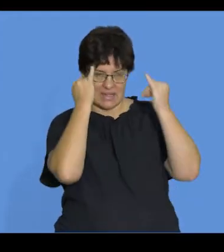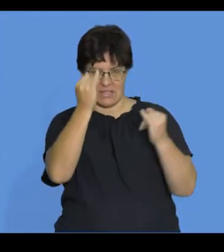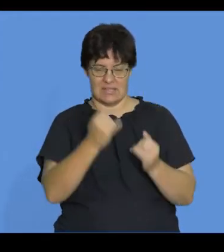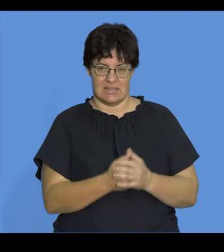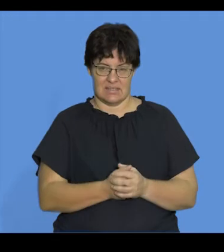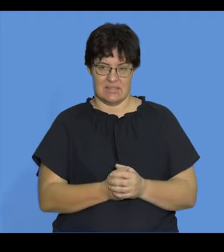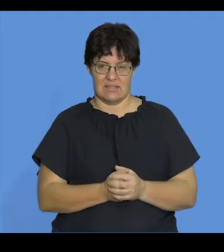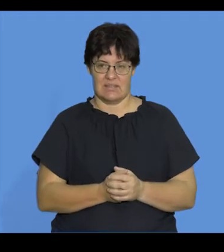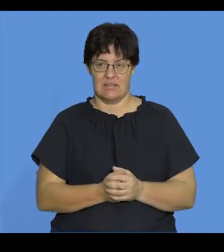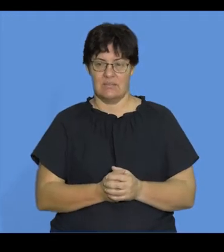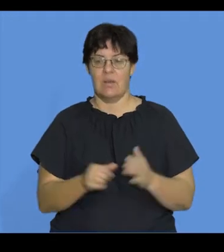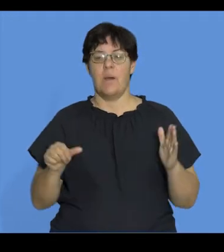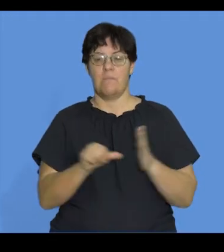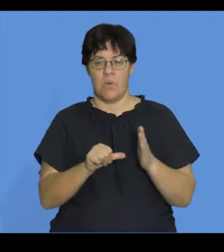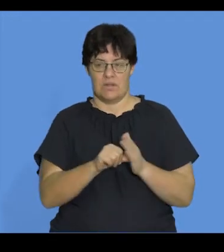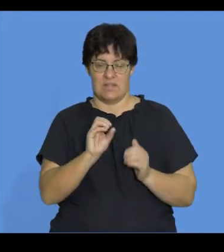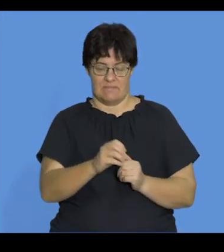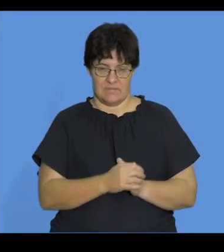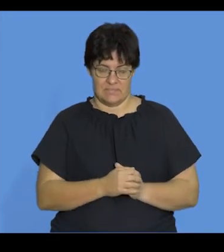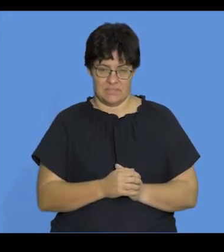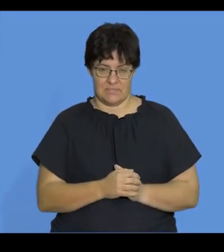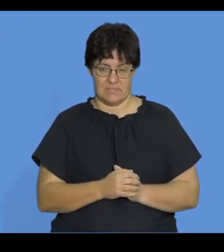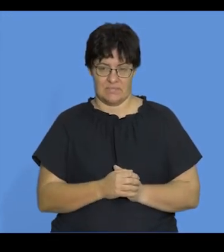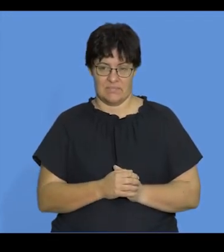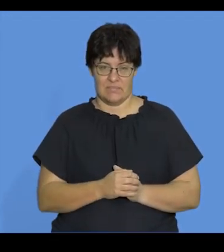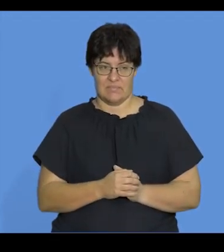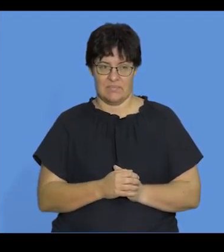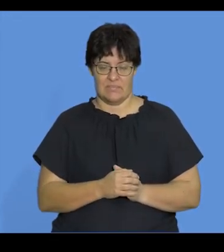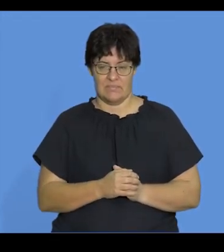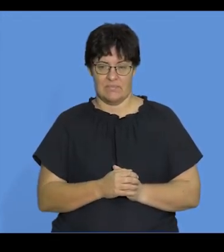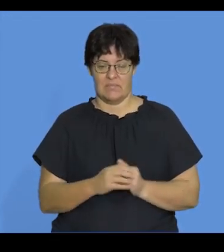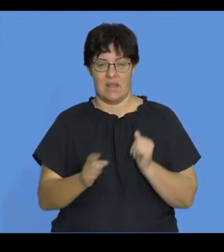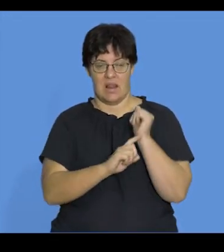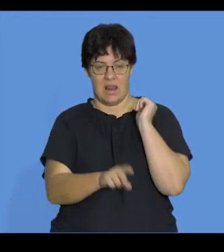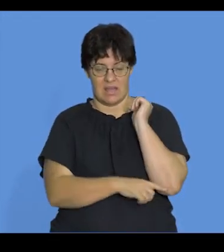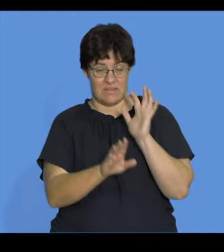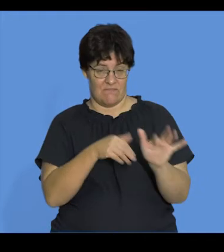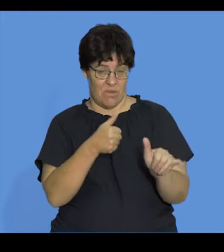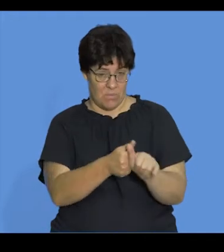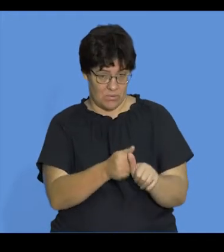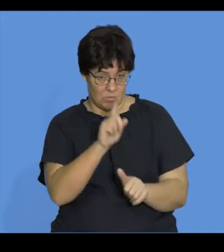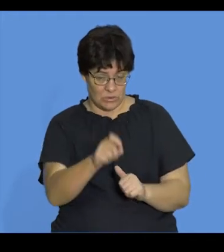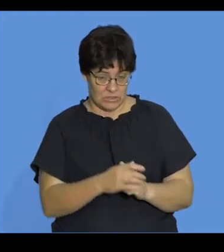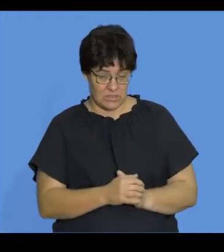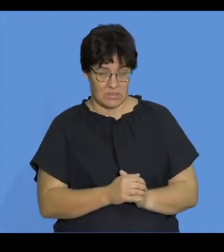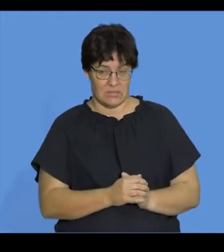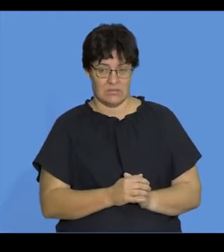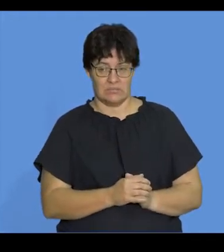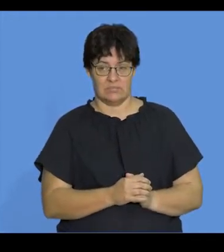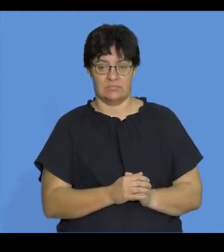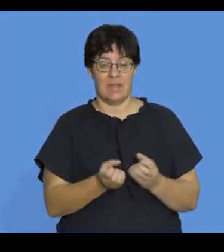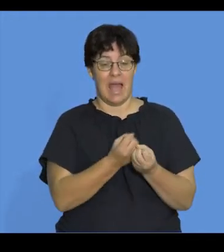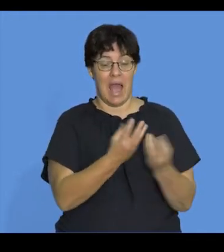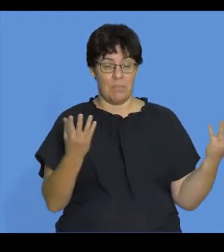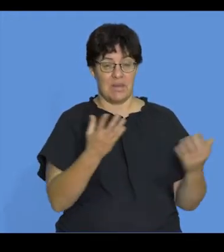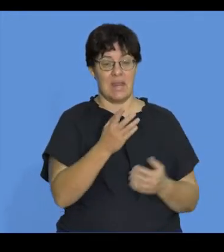the ideas that are very important, right? Okay, now the last follow-up question says,